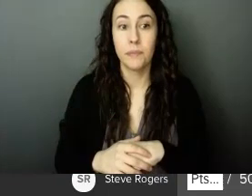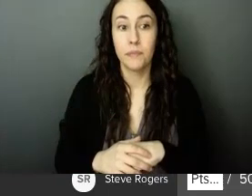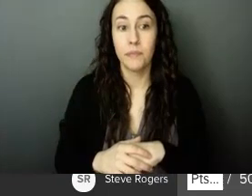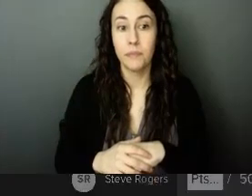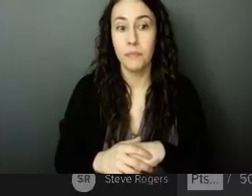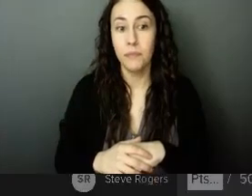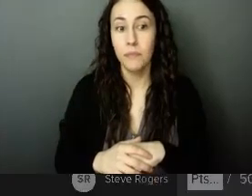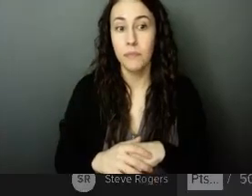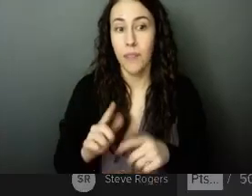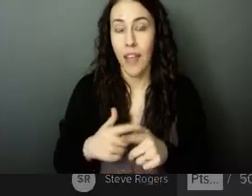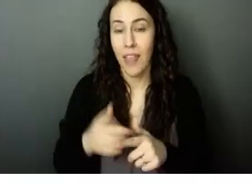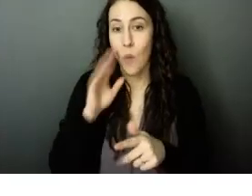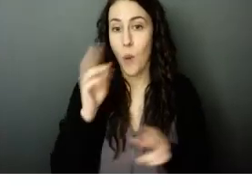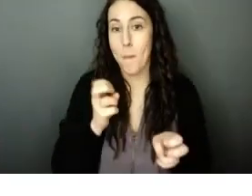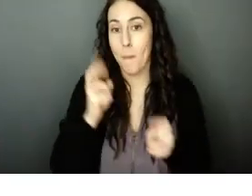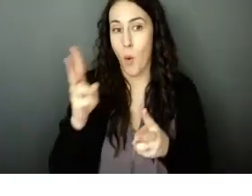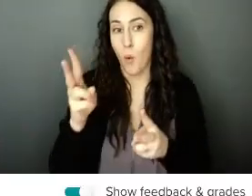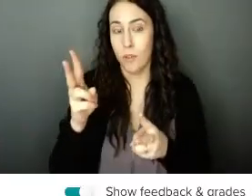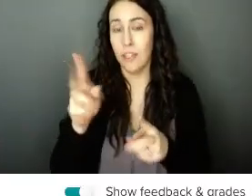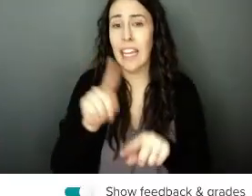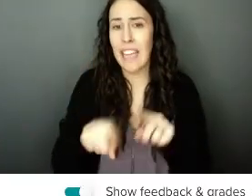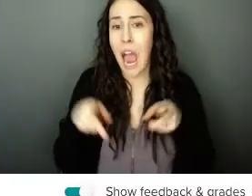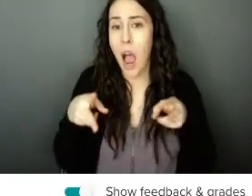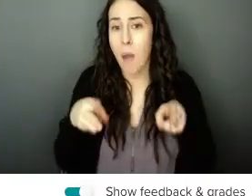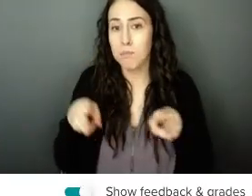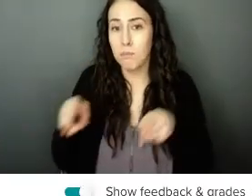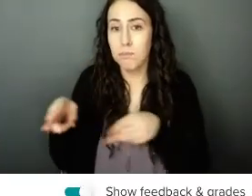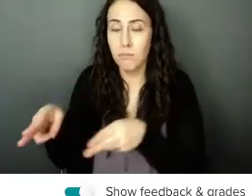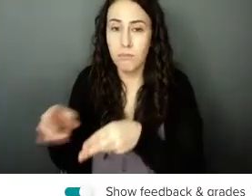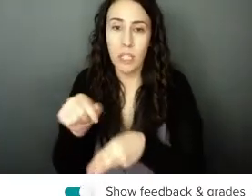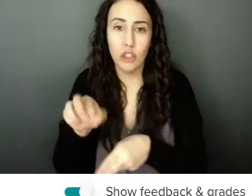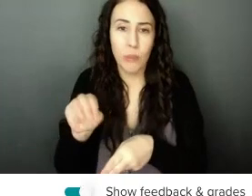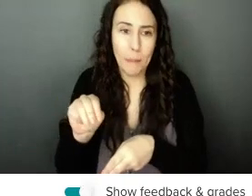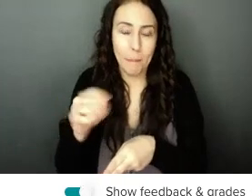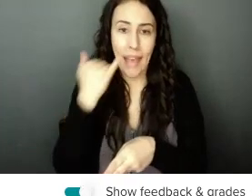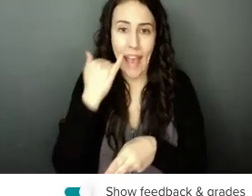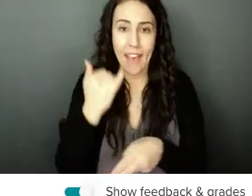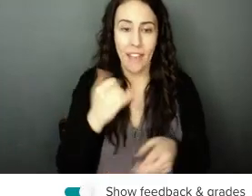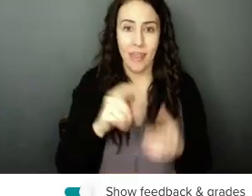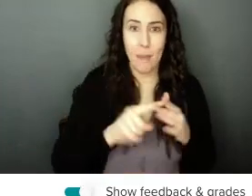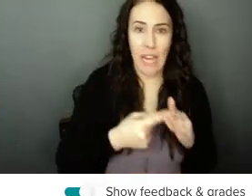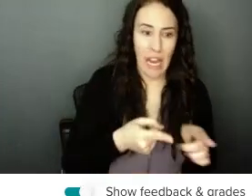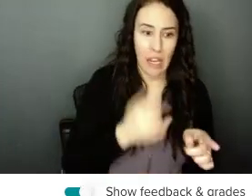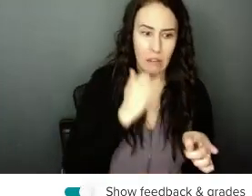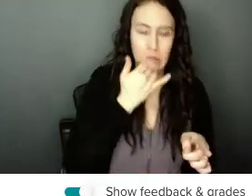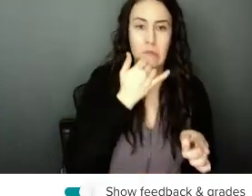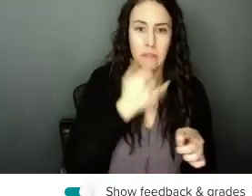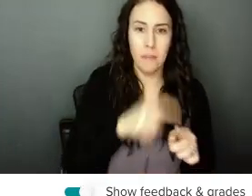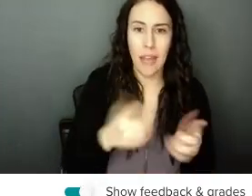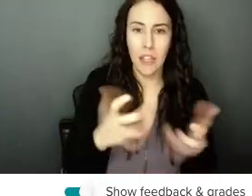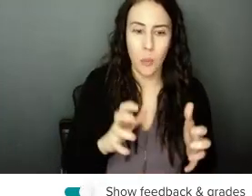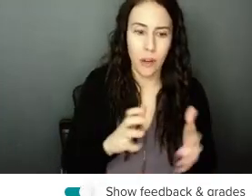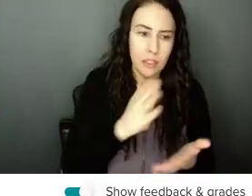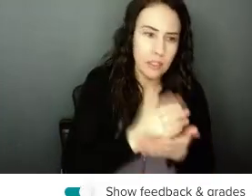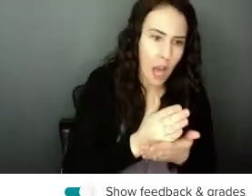And then it will post it. They can trim it if they want. So if they messed up the beginning, but they didn't want to stop it,